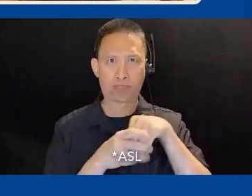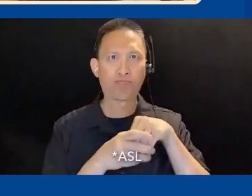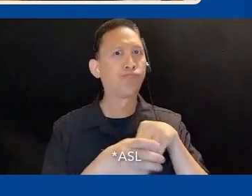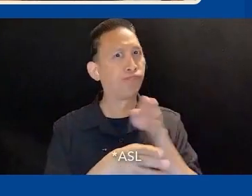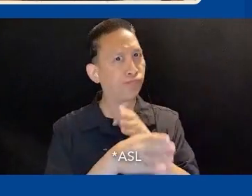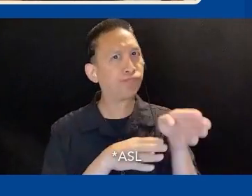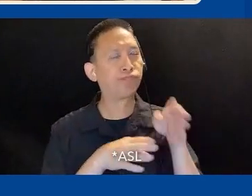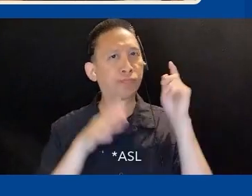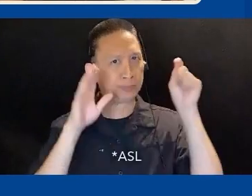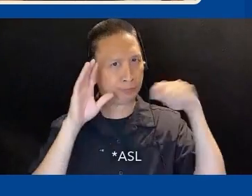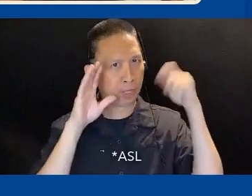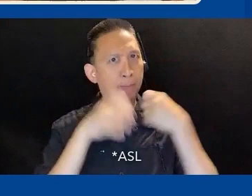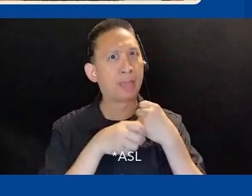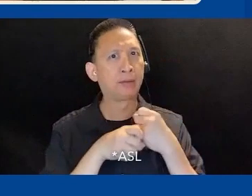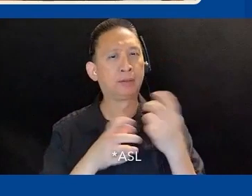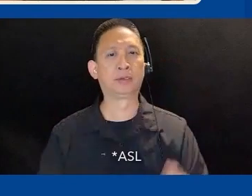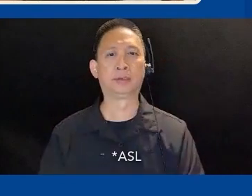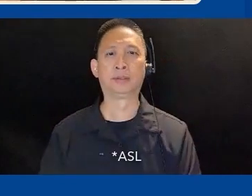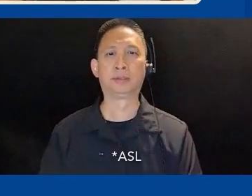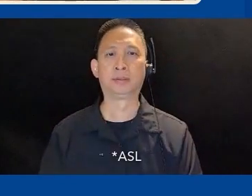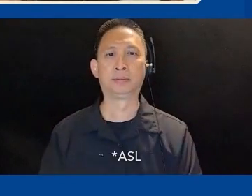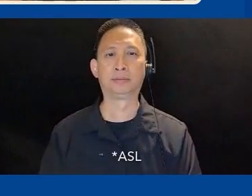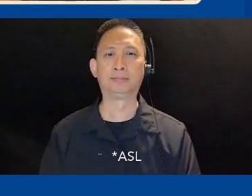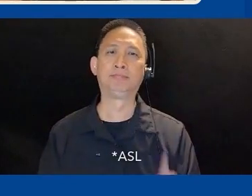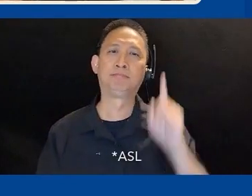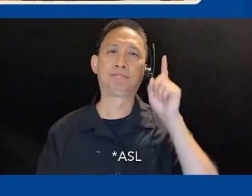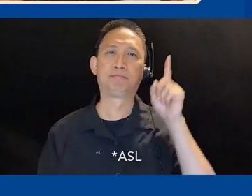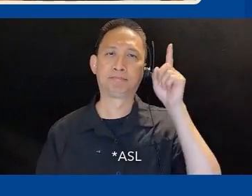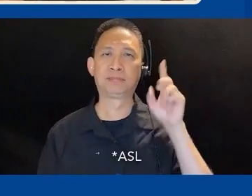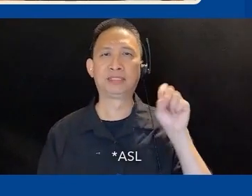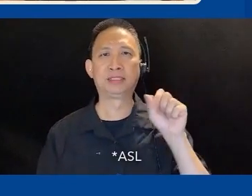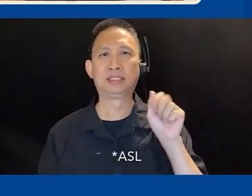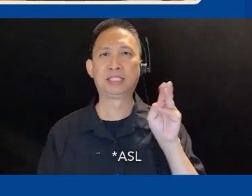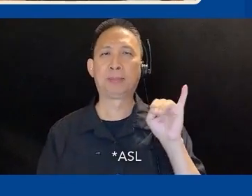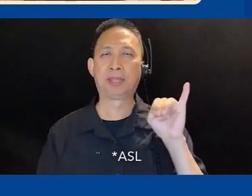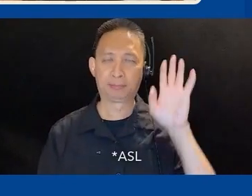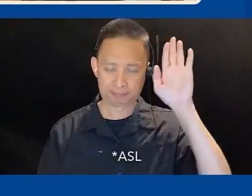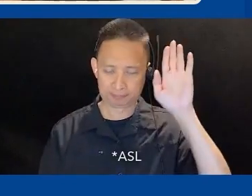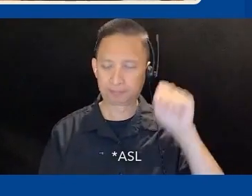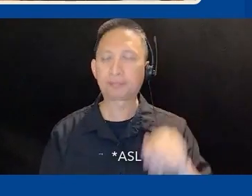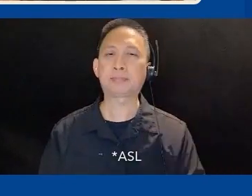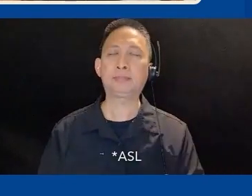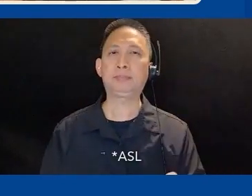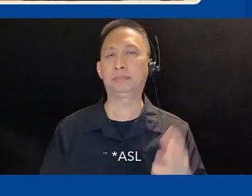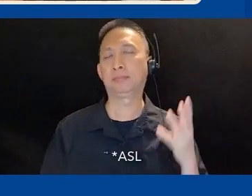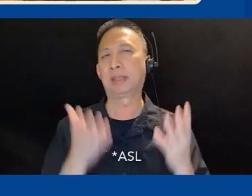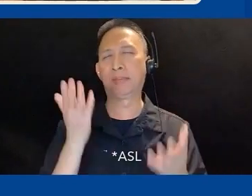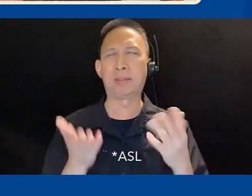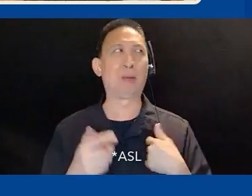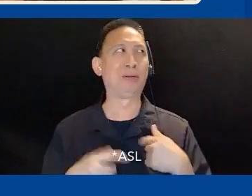If I could just chime in too, Layla, because I think this might've been off camera talking